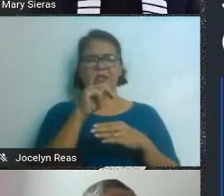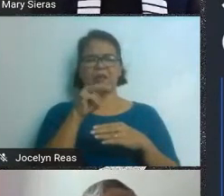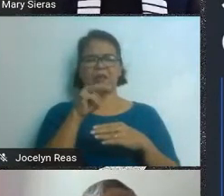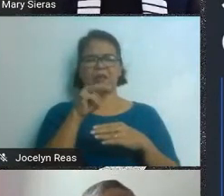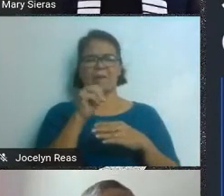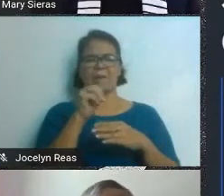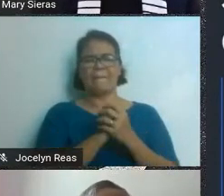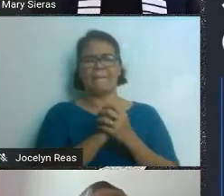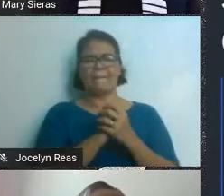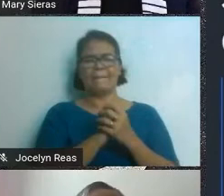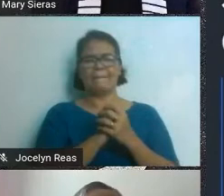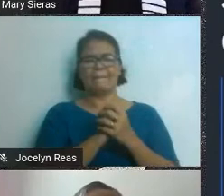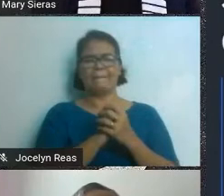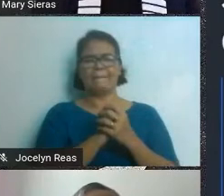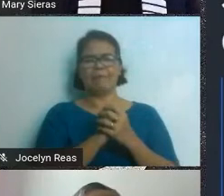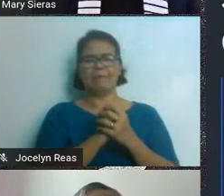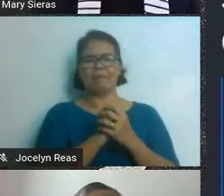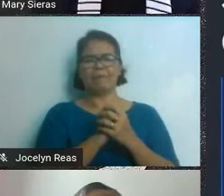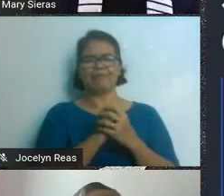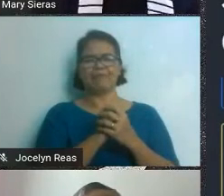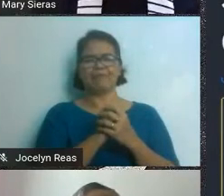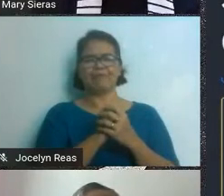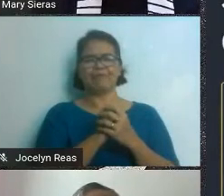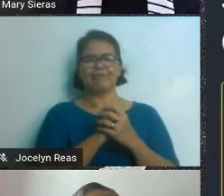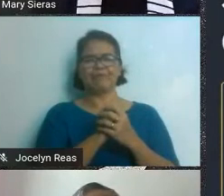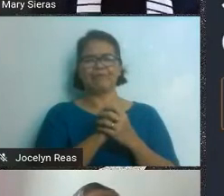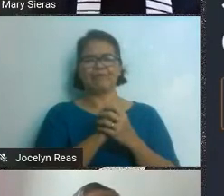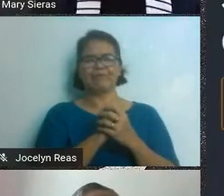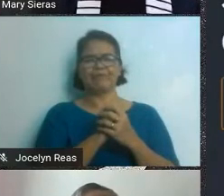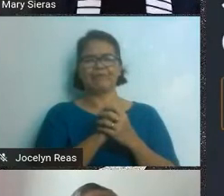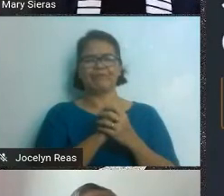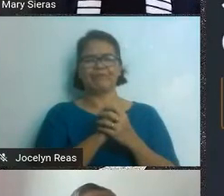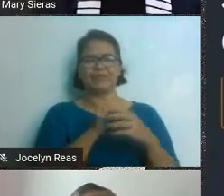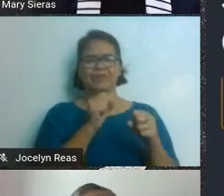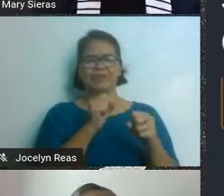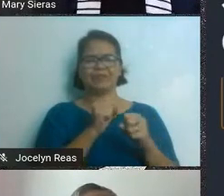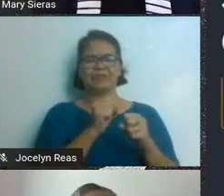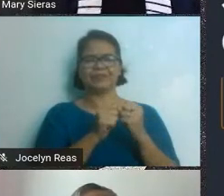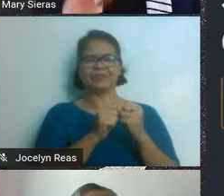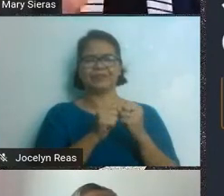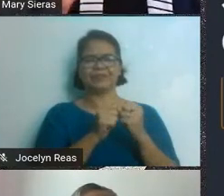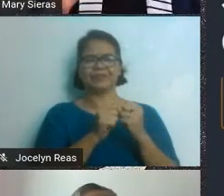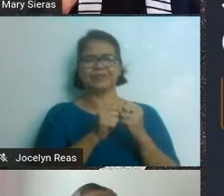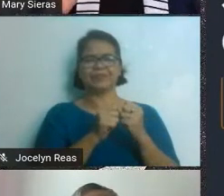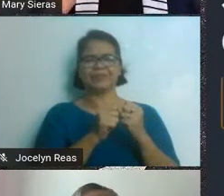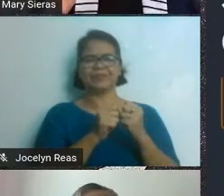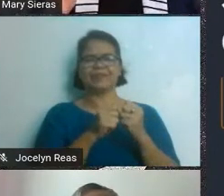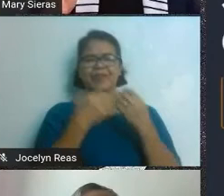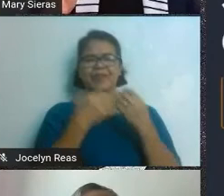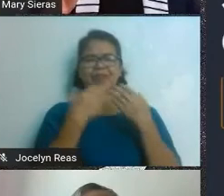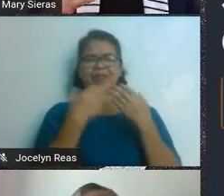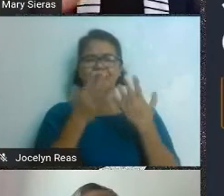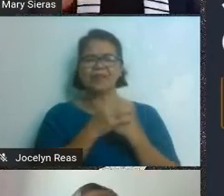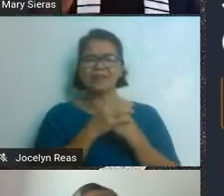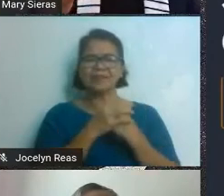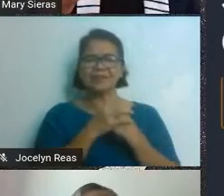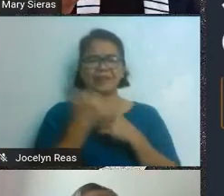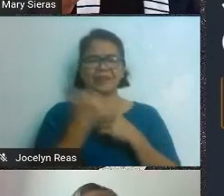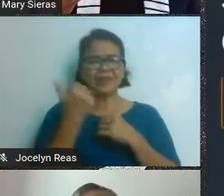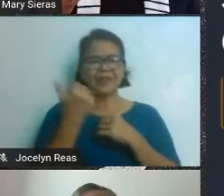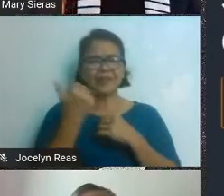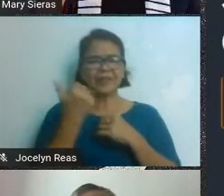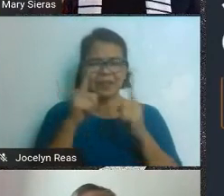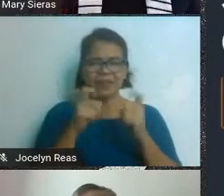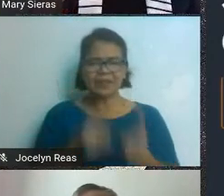contextualized in the area. Okay. Thank you, Yusek. Ito naman po, I think ito ay nasabi nyo